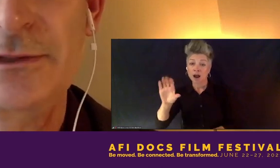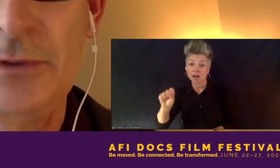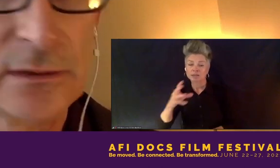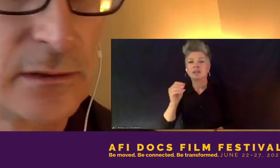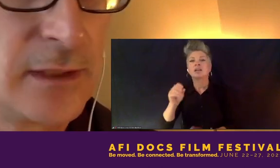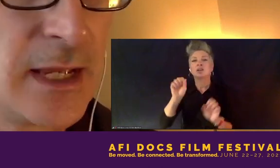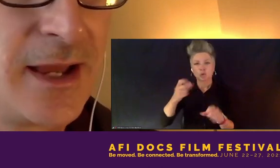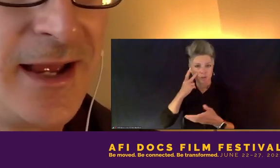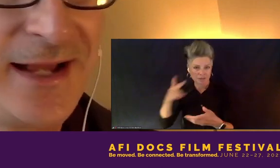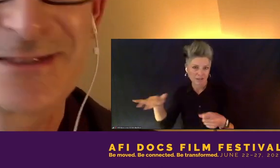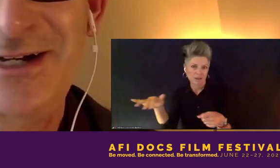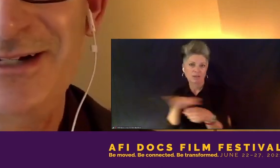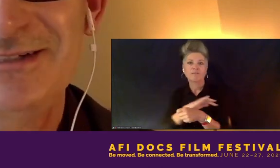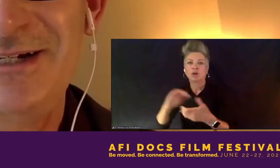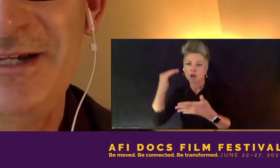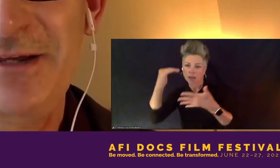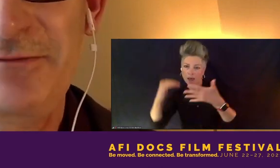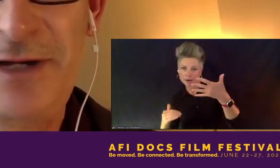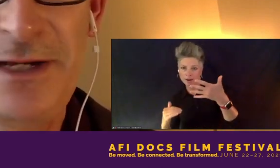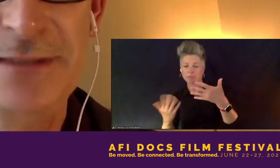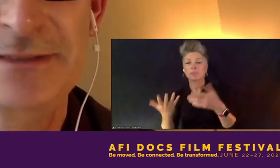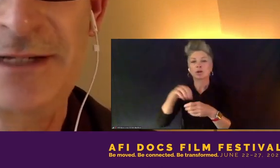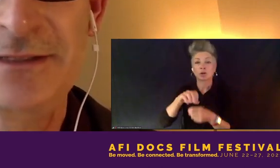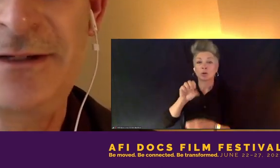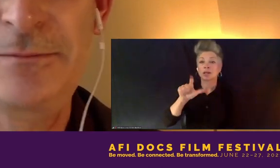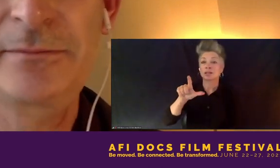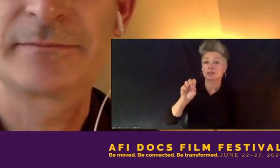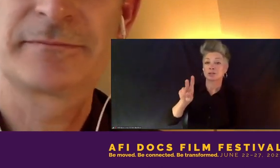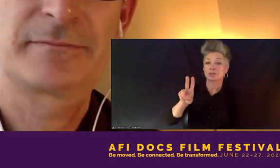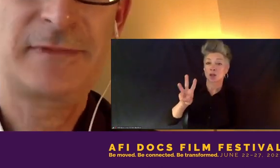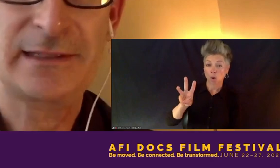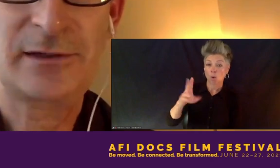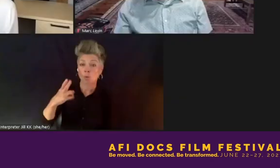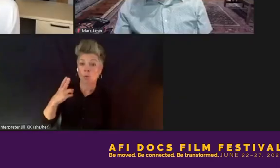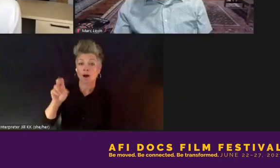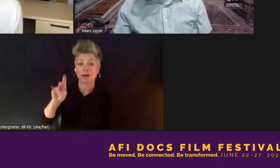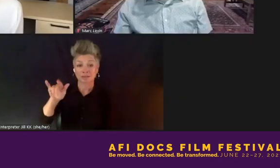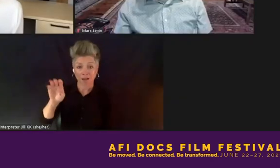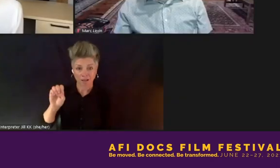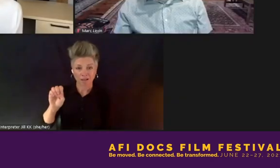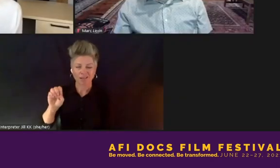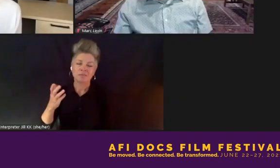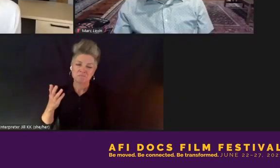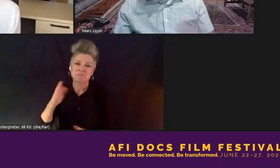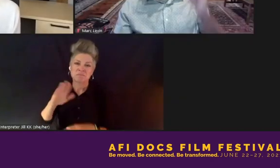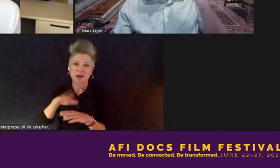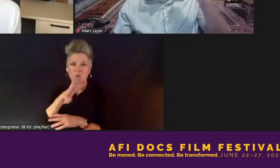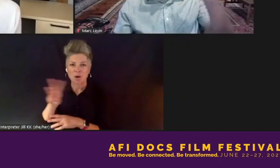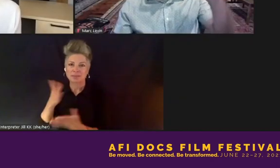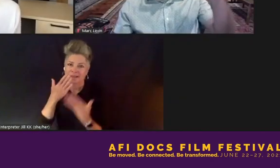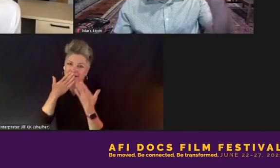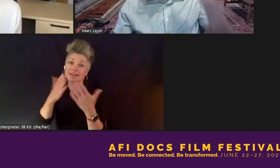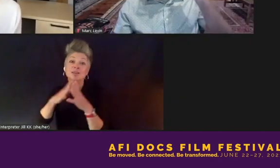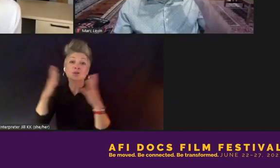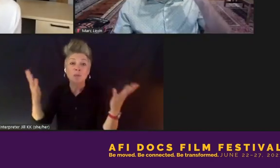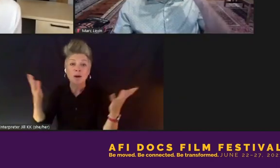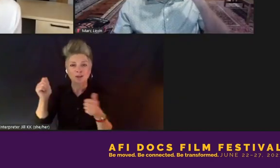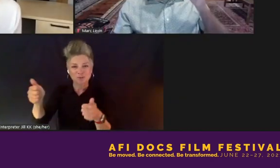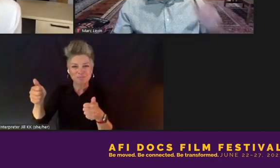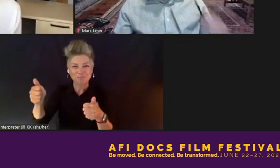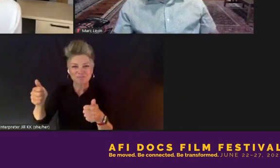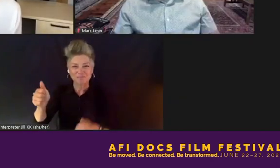including the slow hustle at docs.afi.com. Thanks so much, everybody. Thanks.